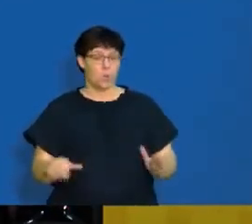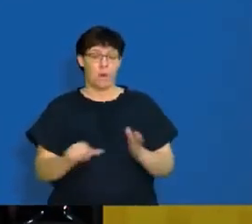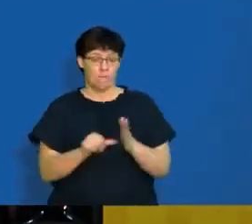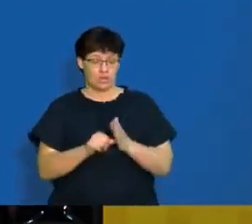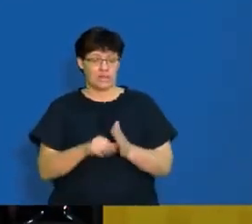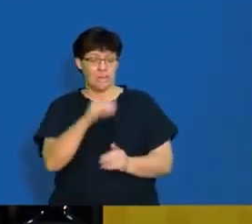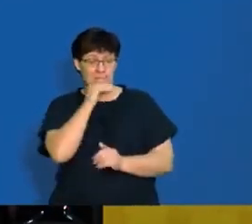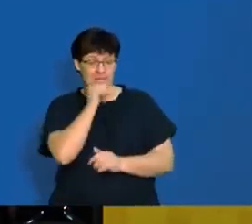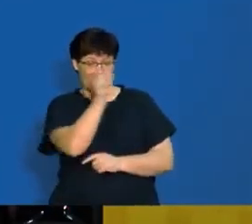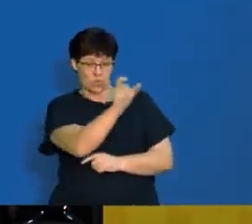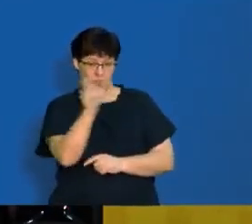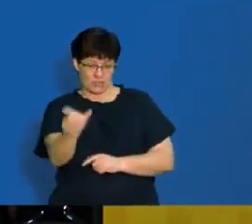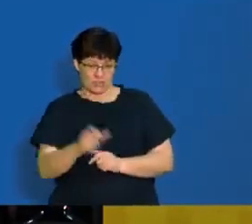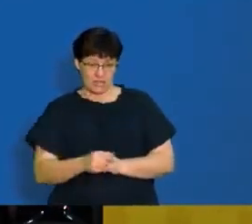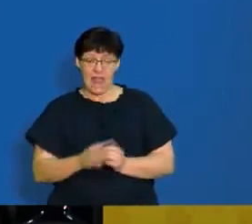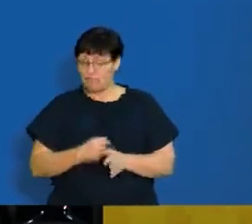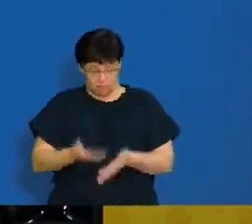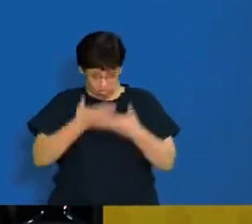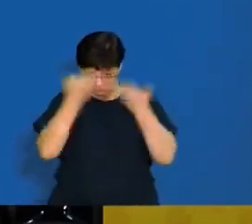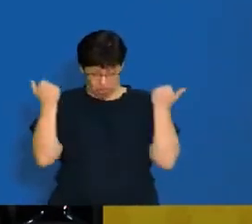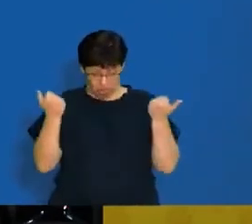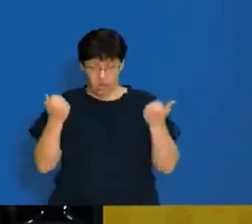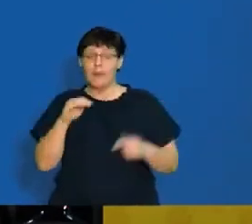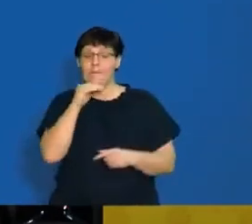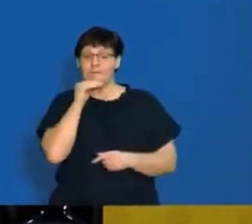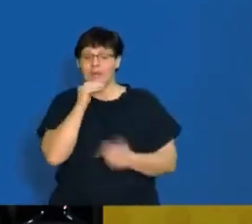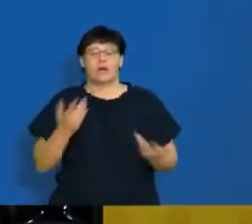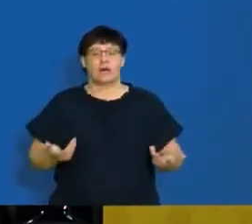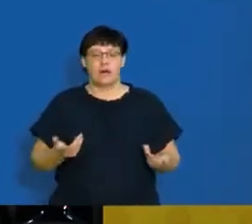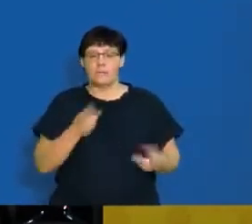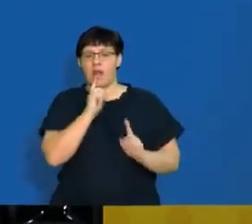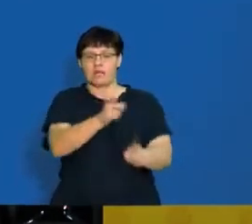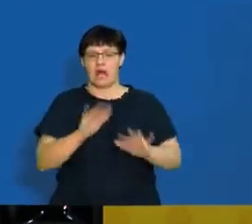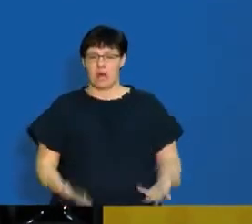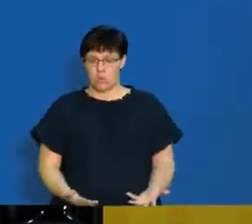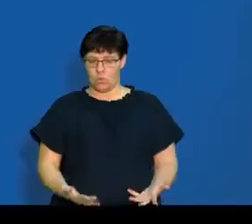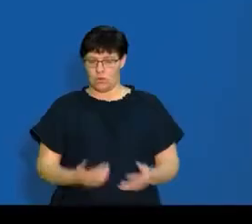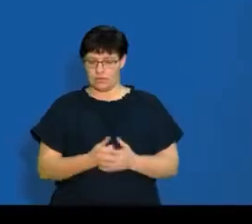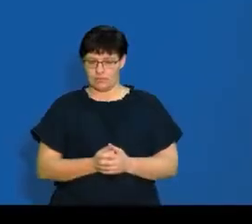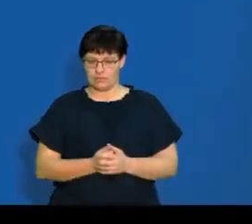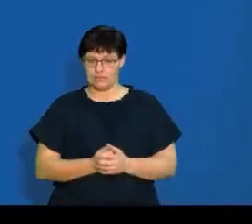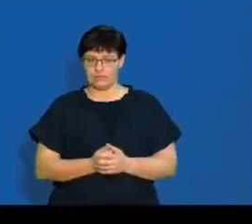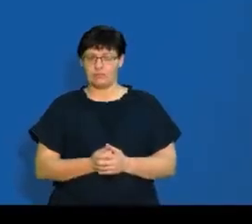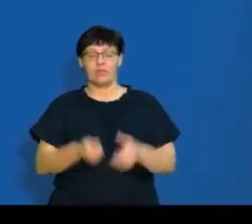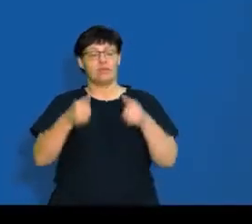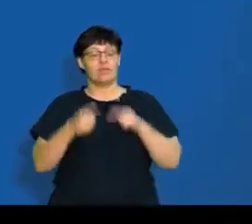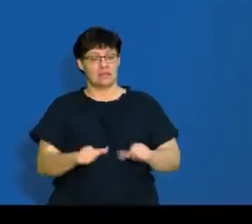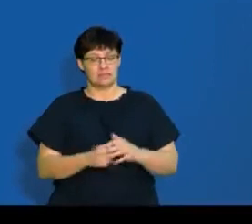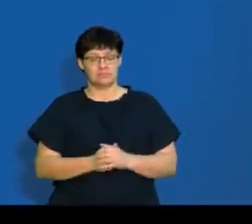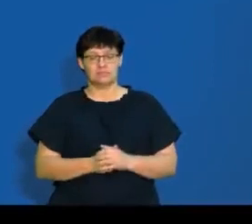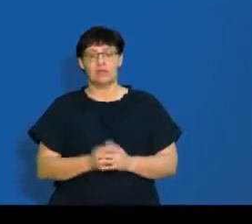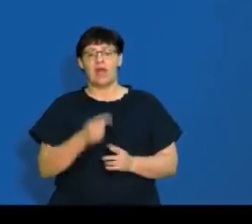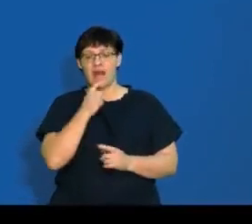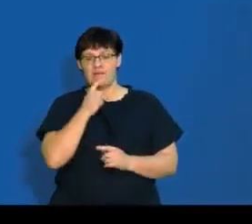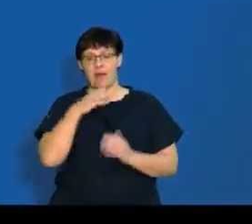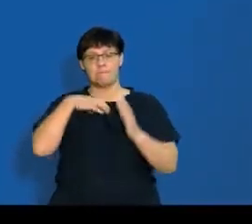know the meanings of those words, because if you don't know them, then you will not be able to answer the question. And then you will get